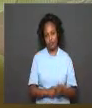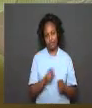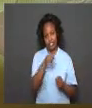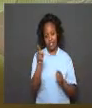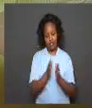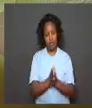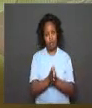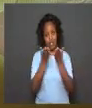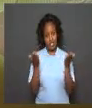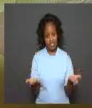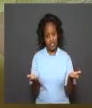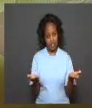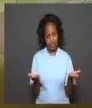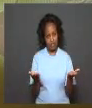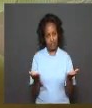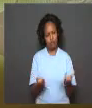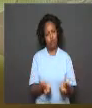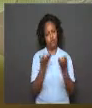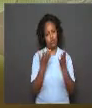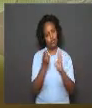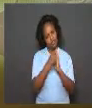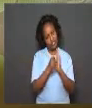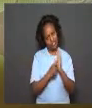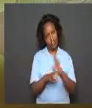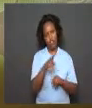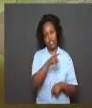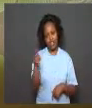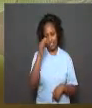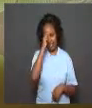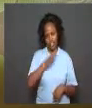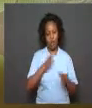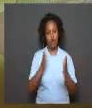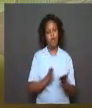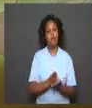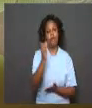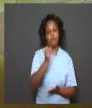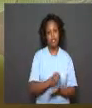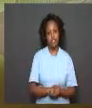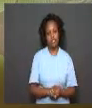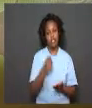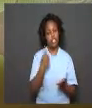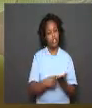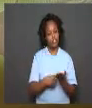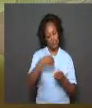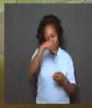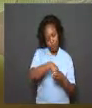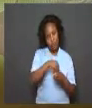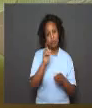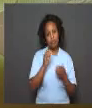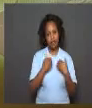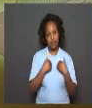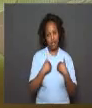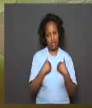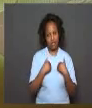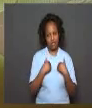textbook provides you with a list of your human rights. These include the right